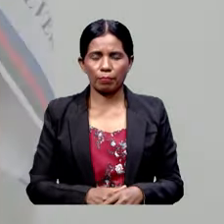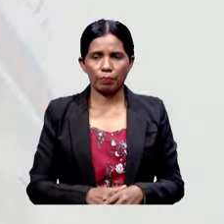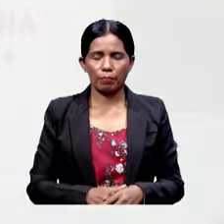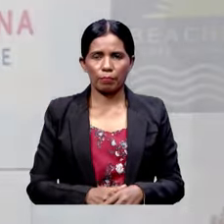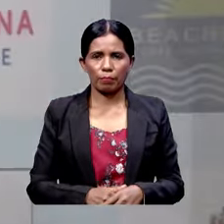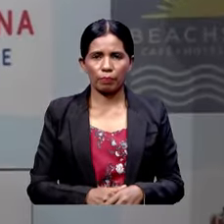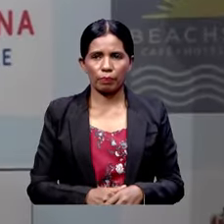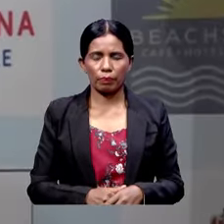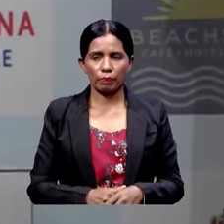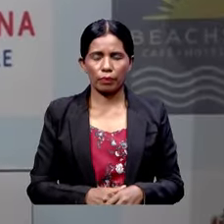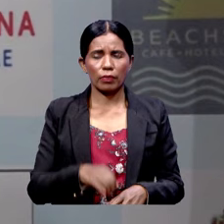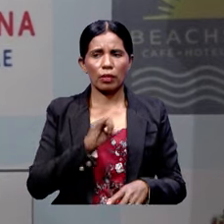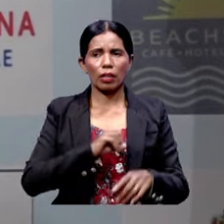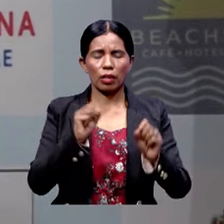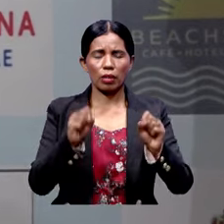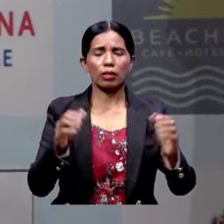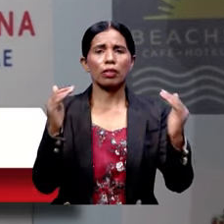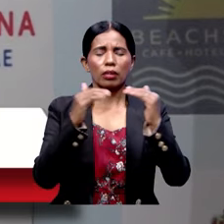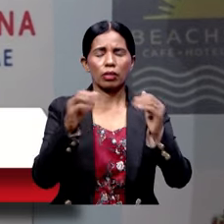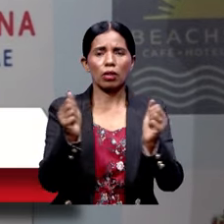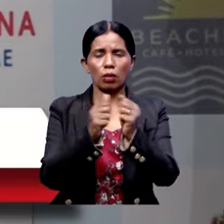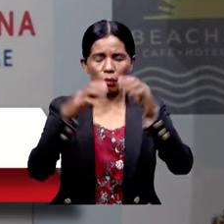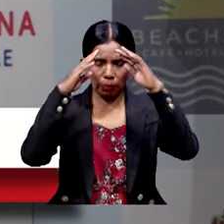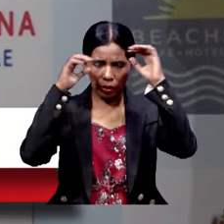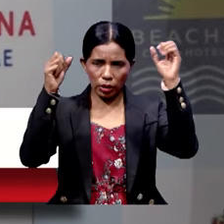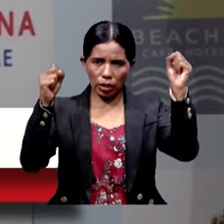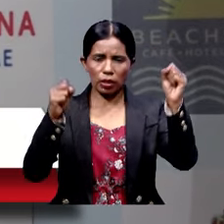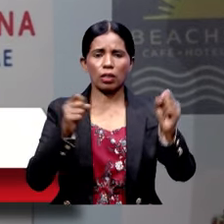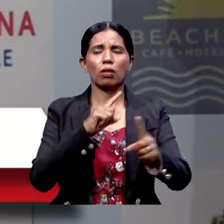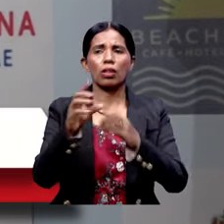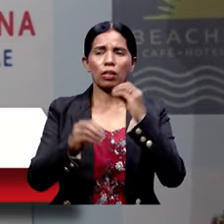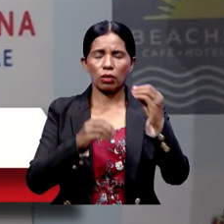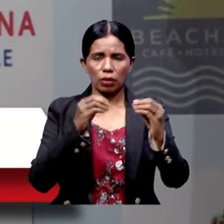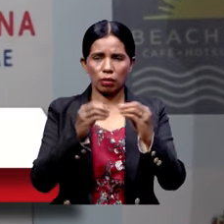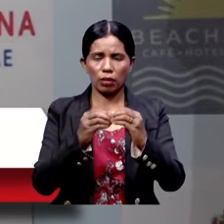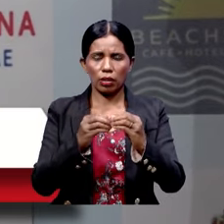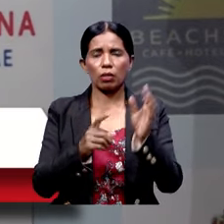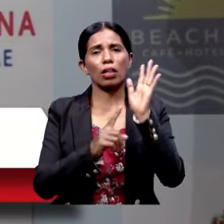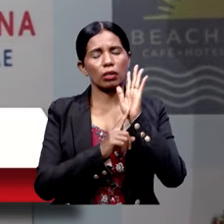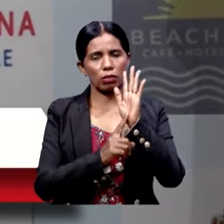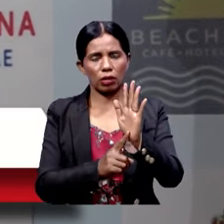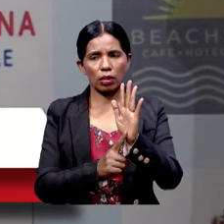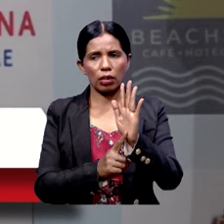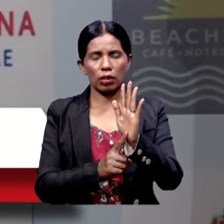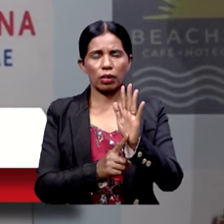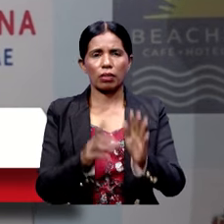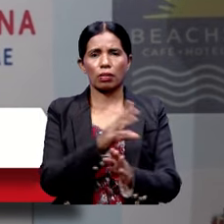here to discuss with the president to update the